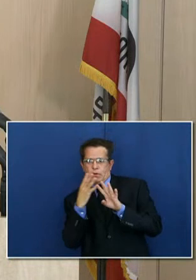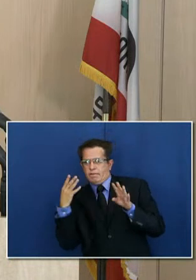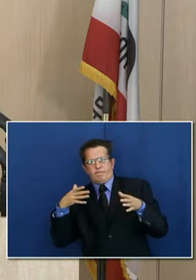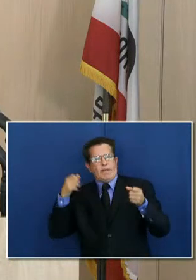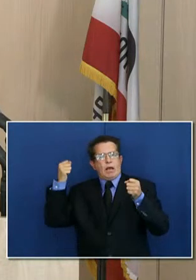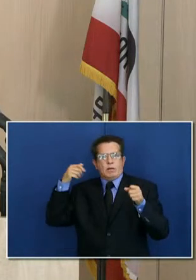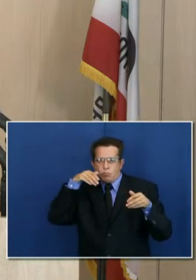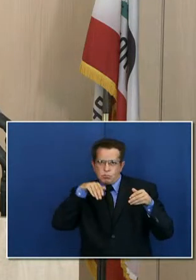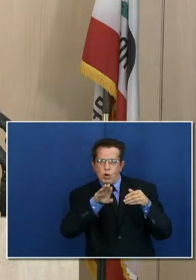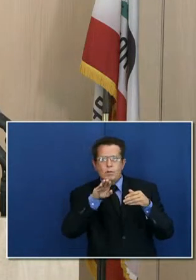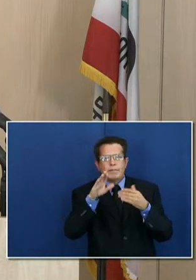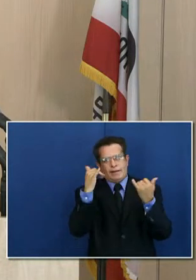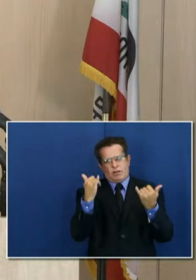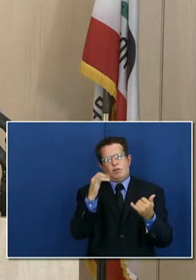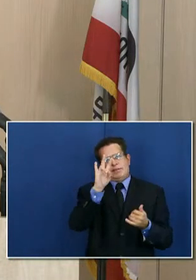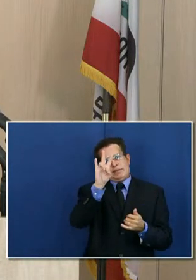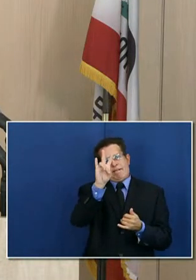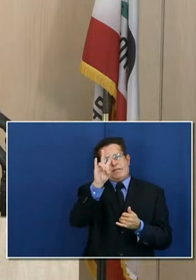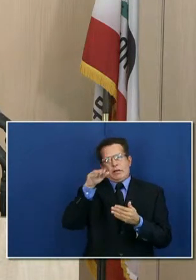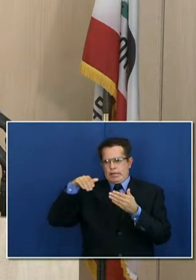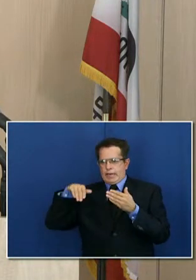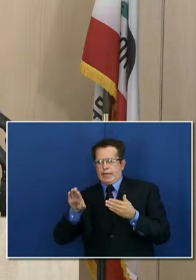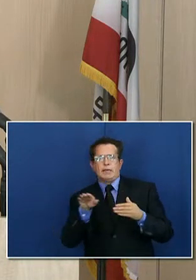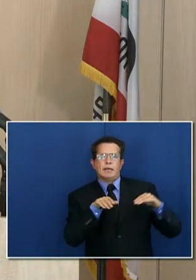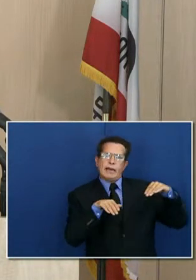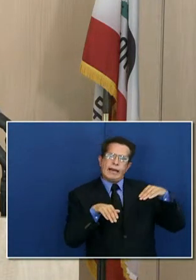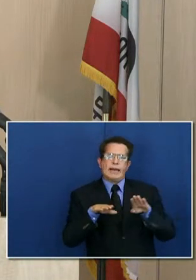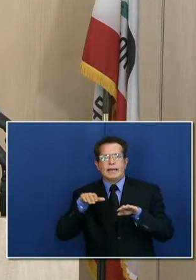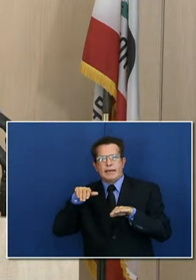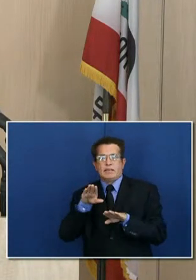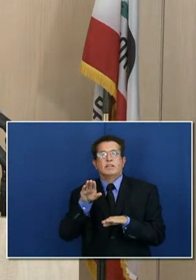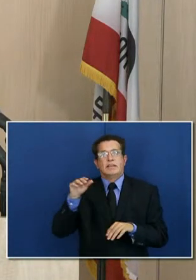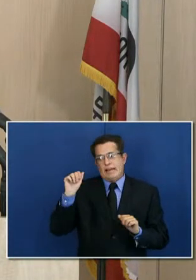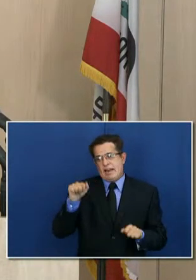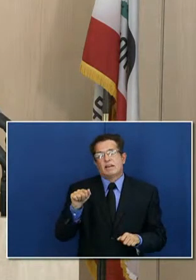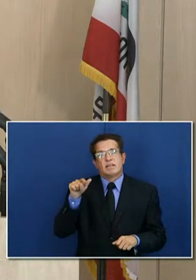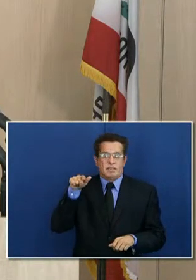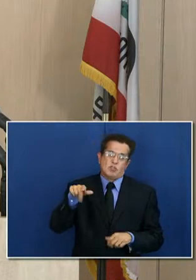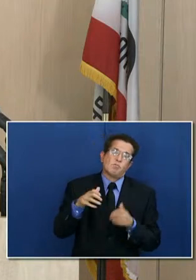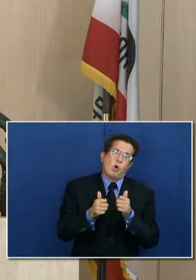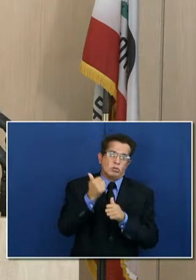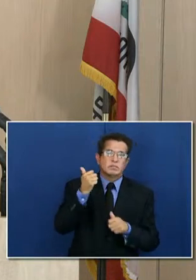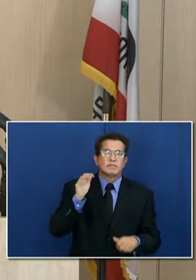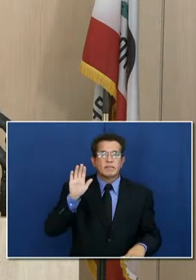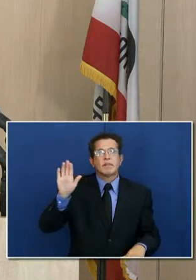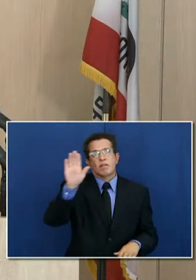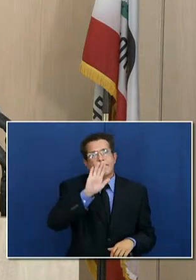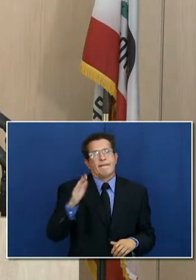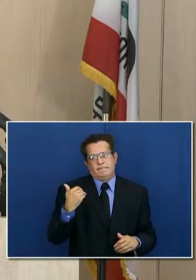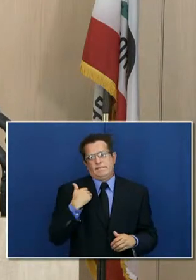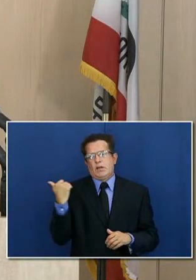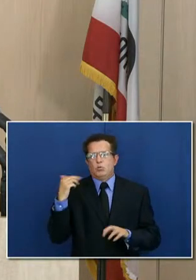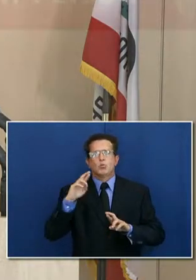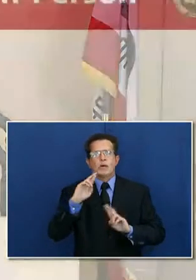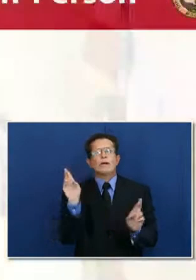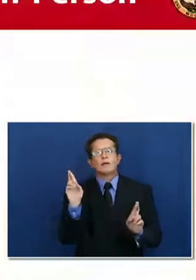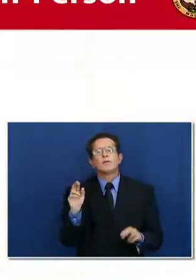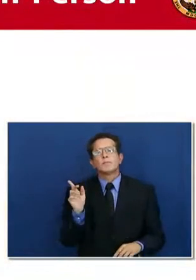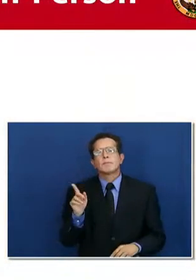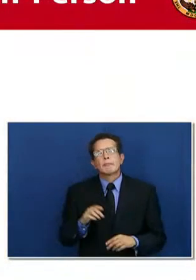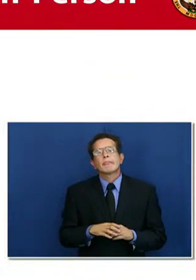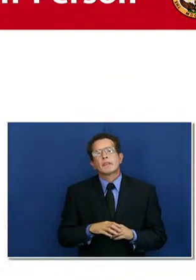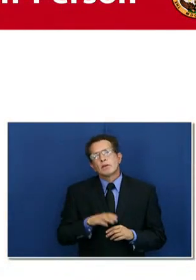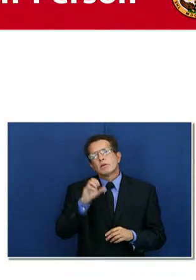have, on average, 7 check-in stations at every single one of these respective locations. If I can get to the next slide.